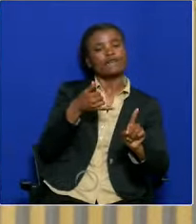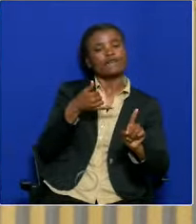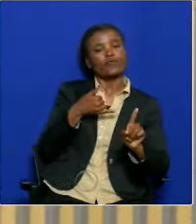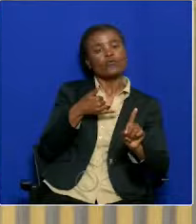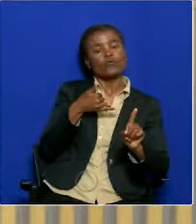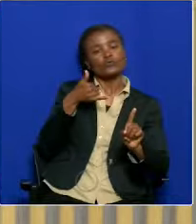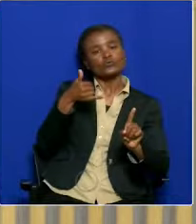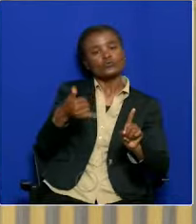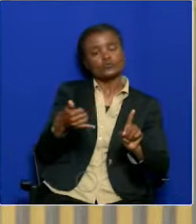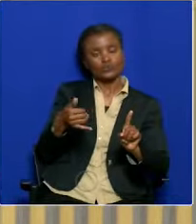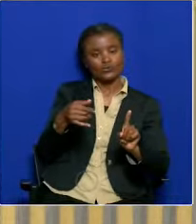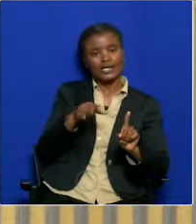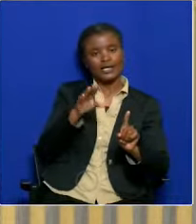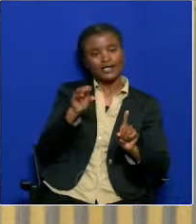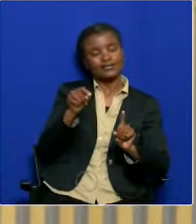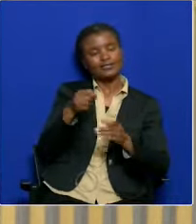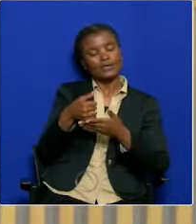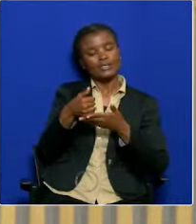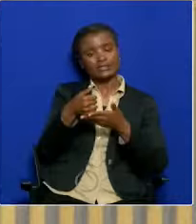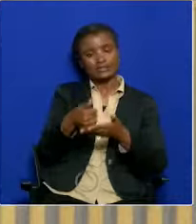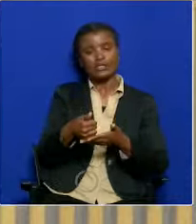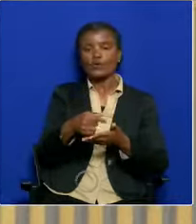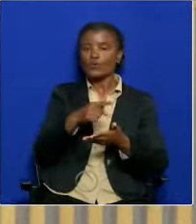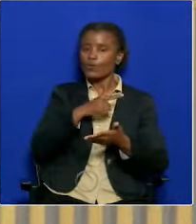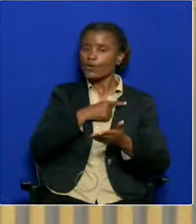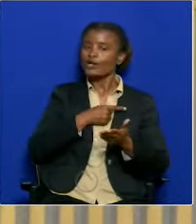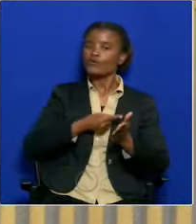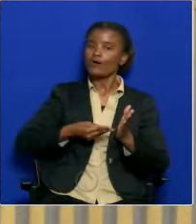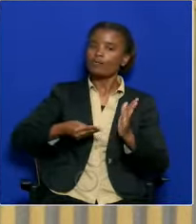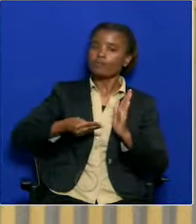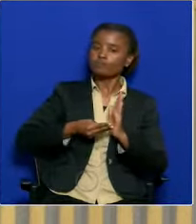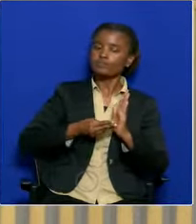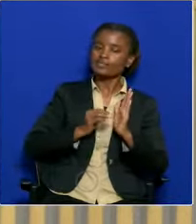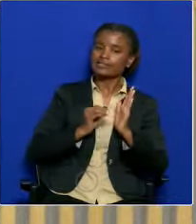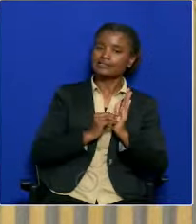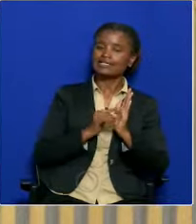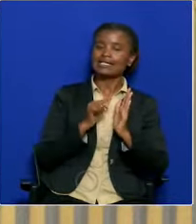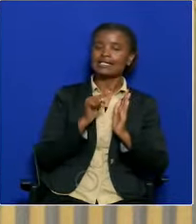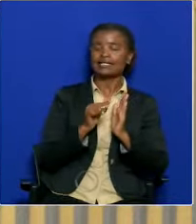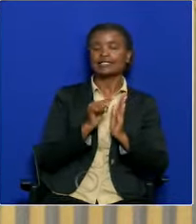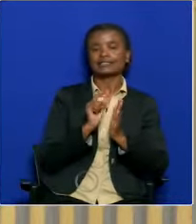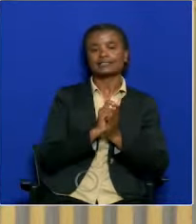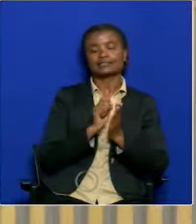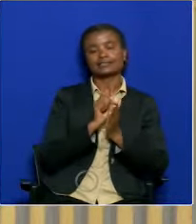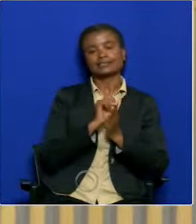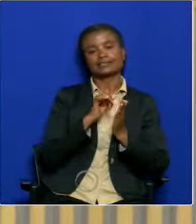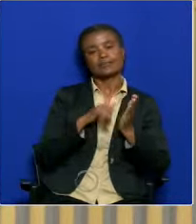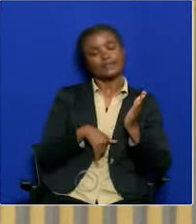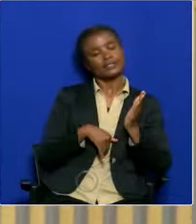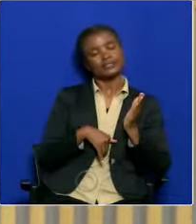the question. Why did you not mention that Matlala called you asking for your assistance?